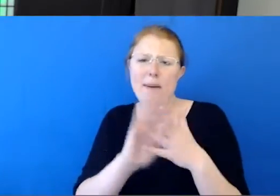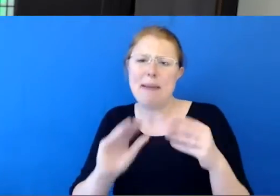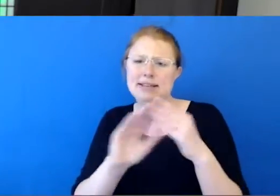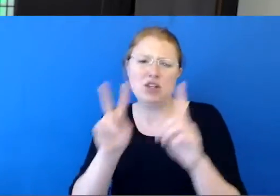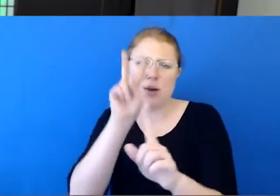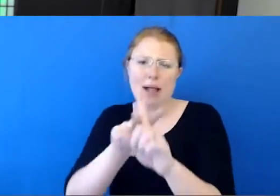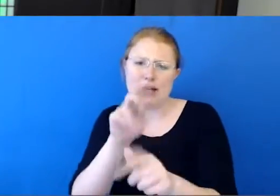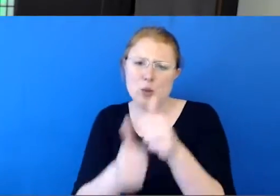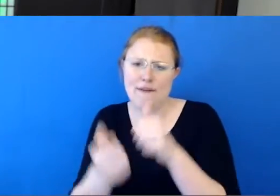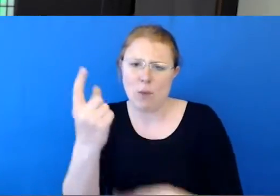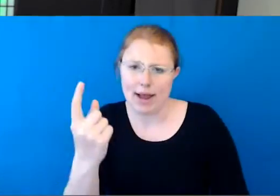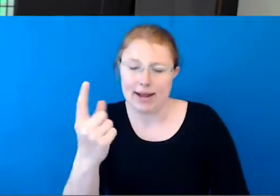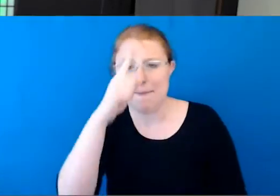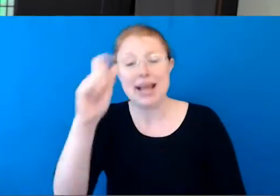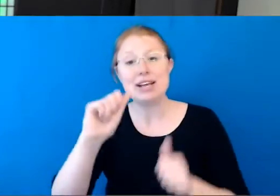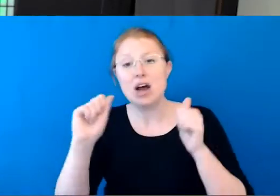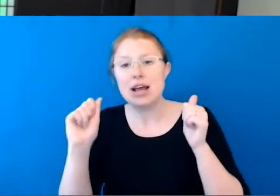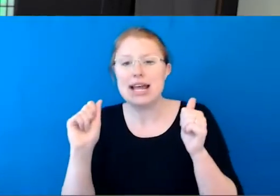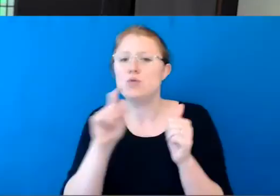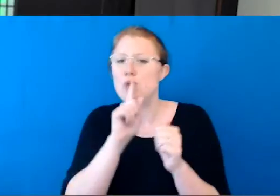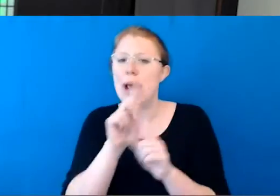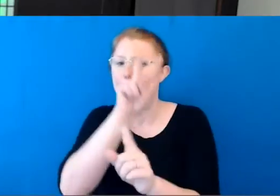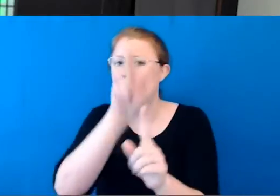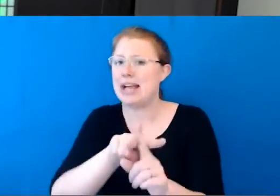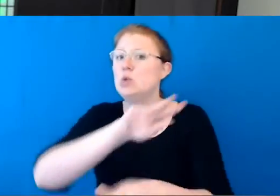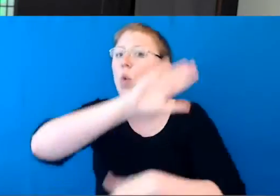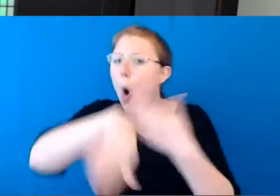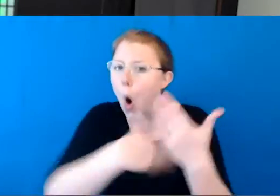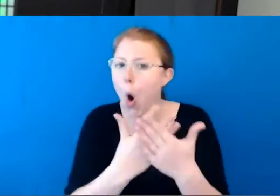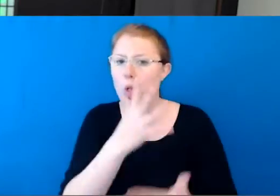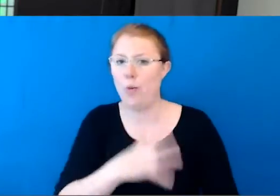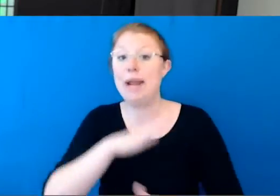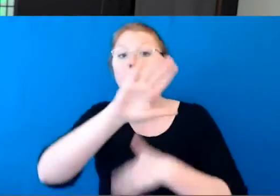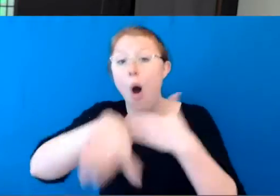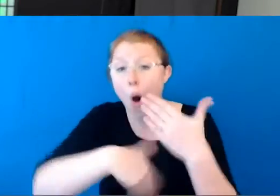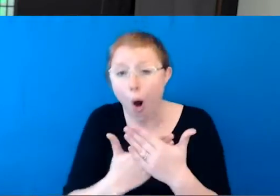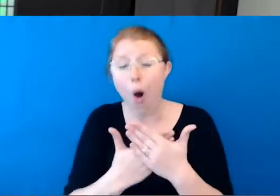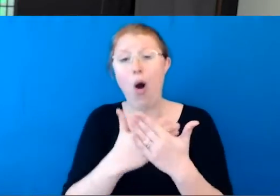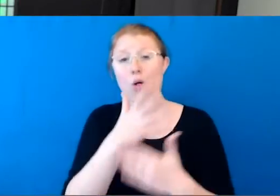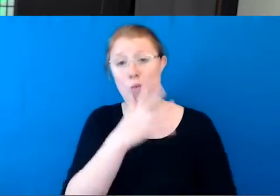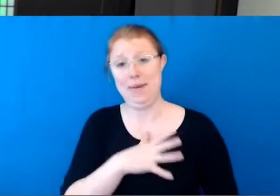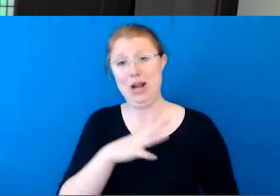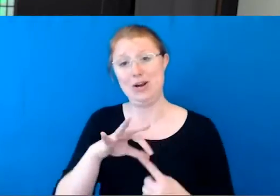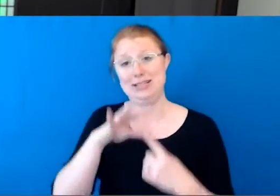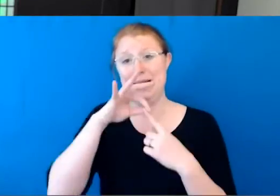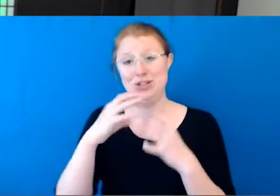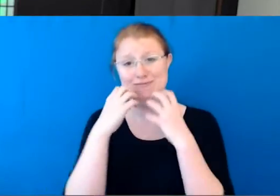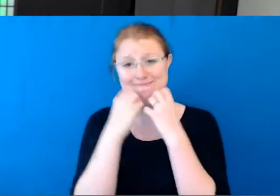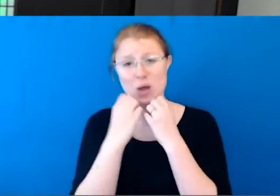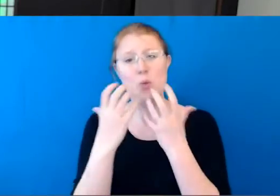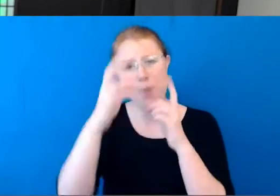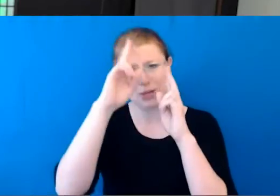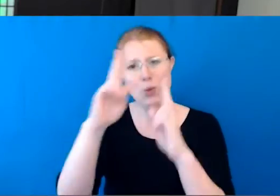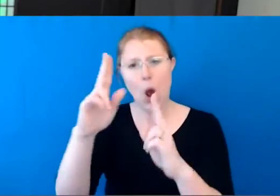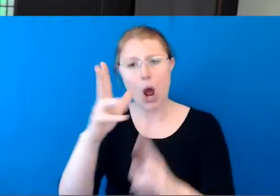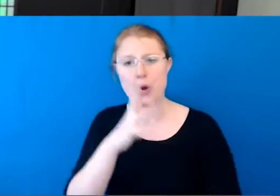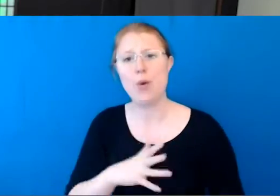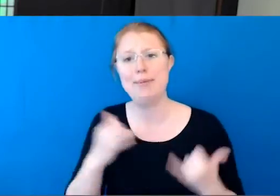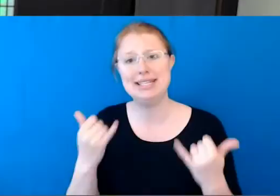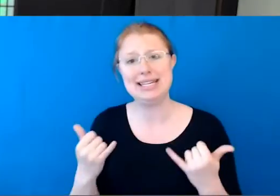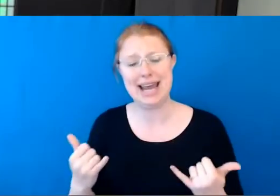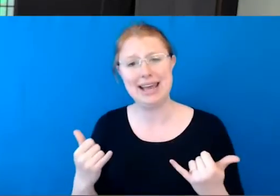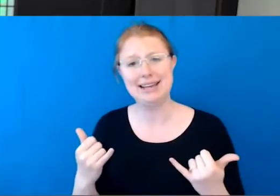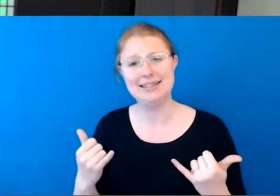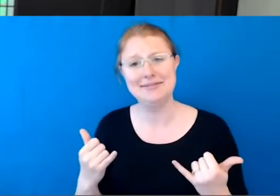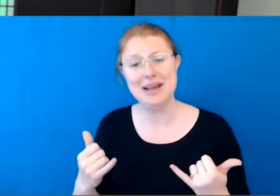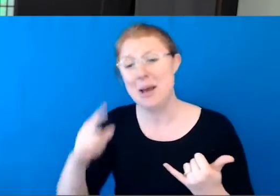ladies, because you are a special, special breed. And we want to take this time today to honor you in